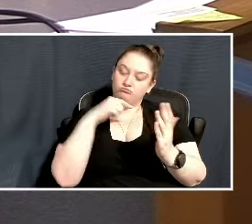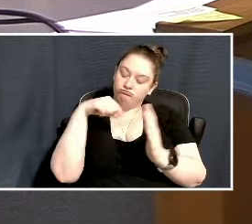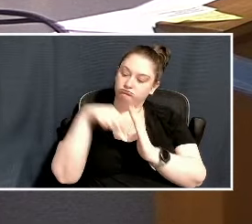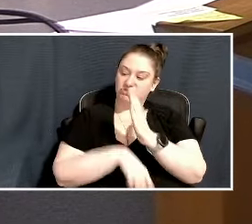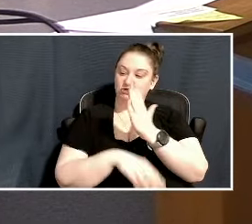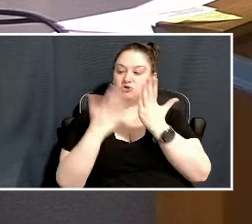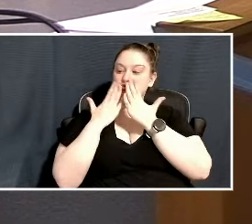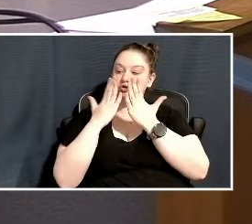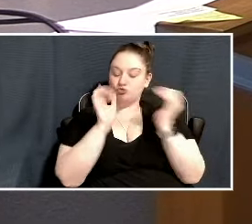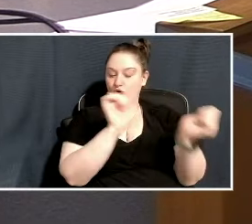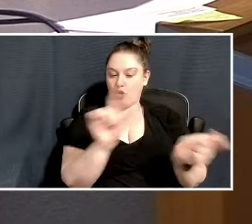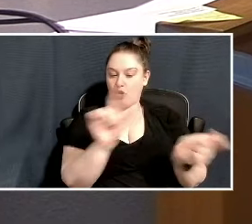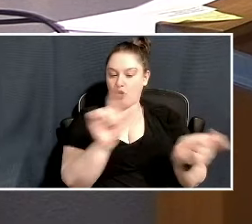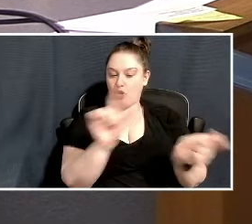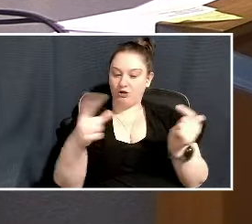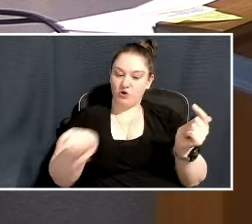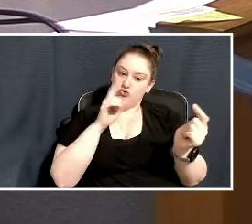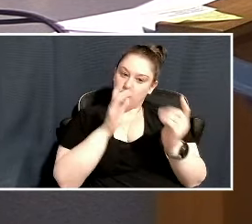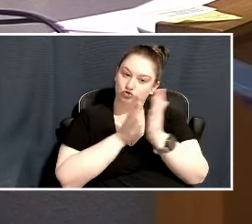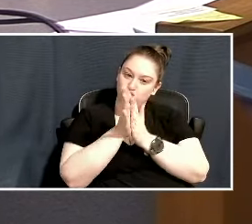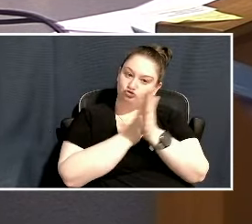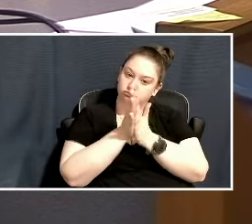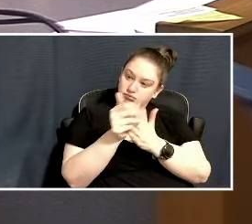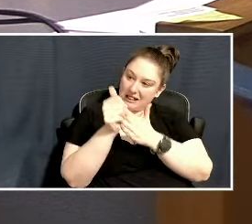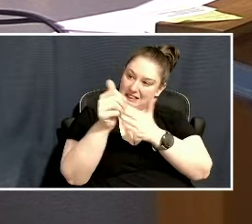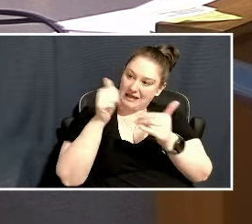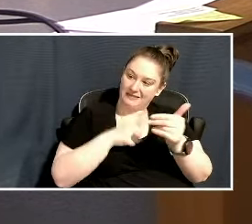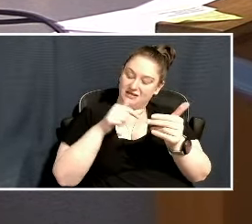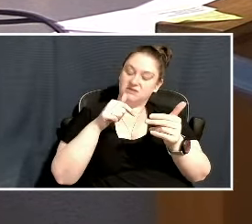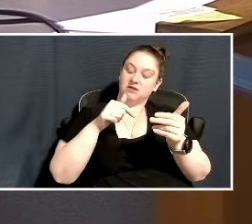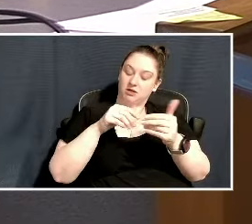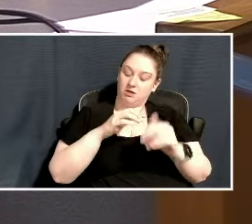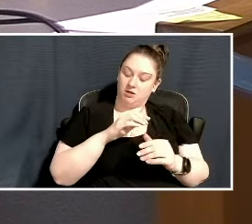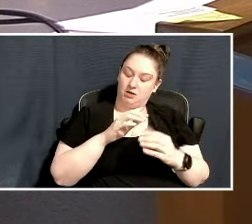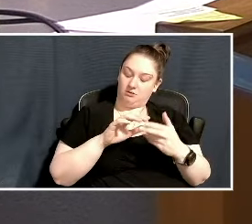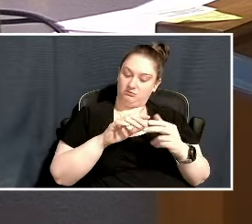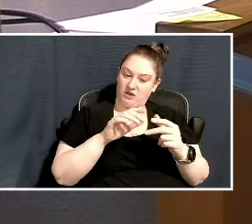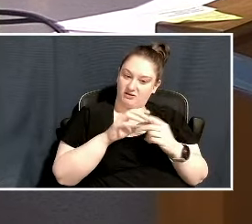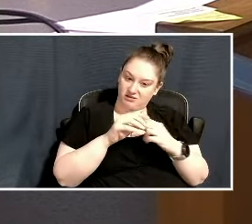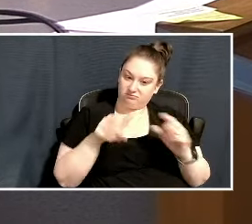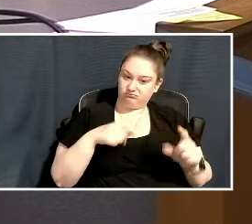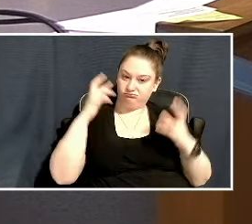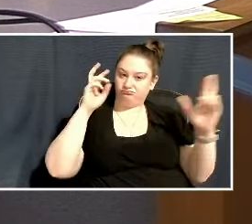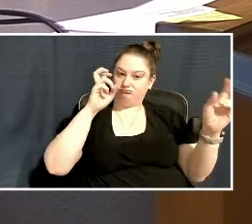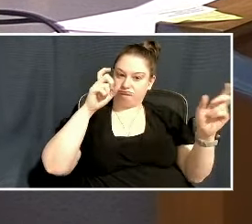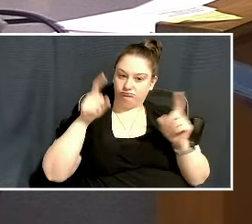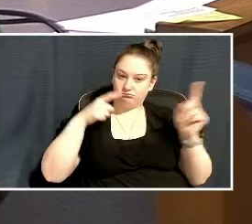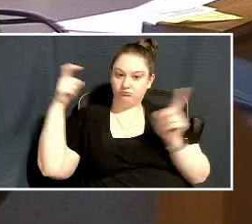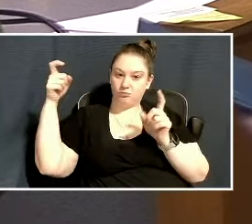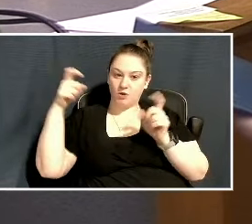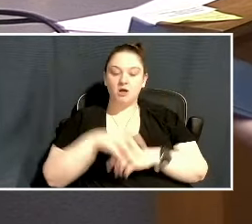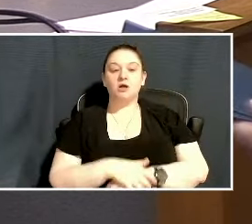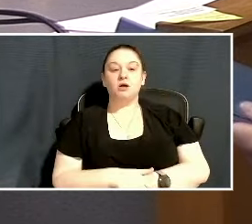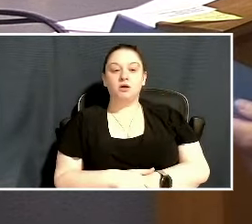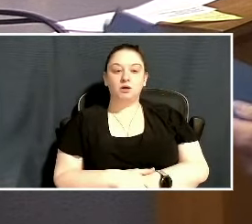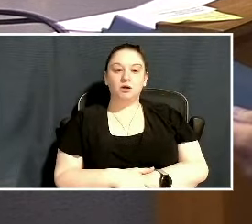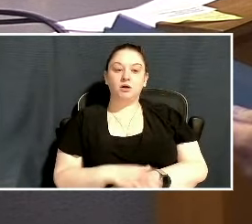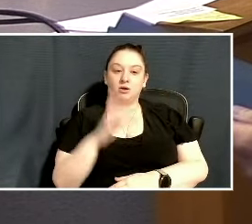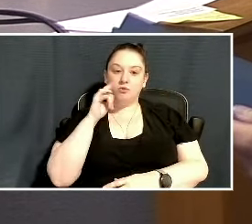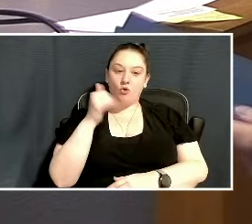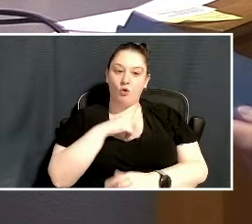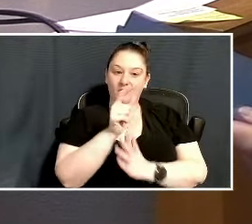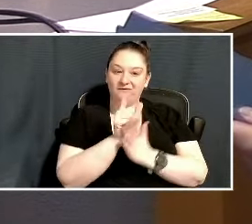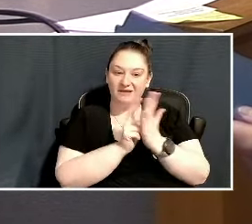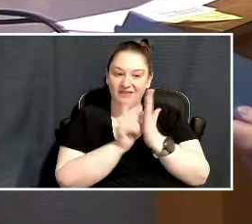who championed this cause, from the legislators and advocates who tirelessly work to promote equal opportunities, such as City of